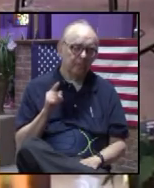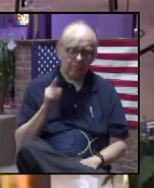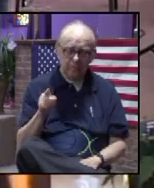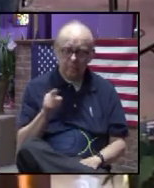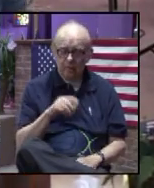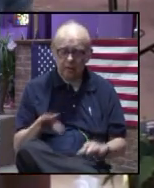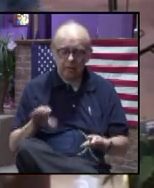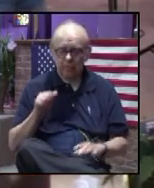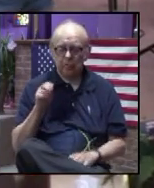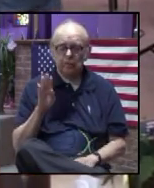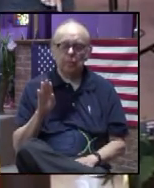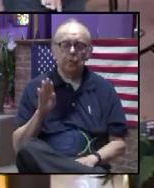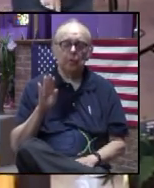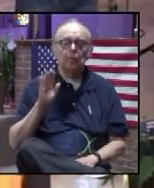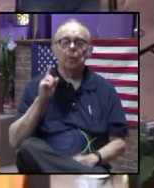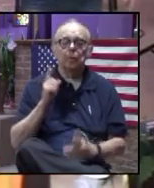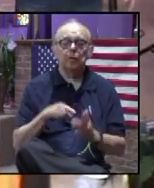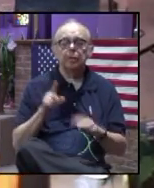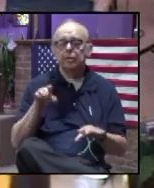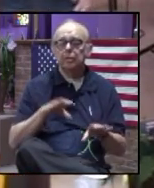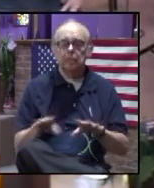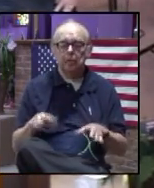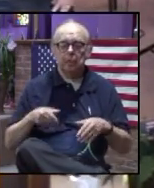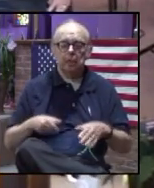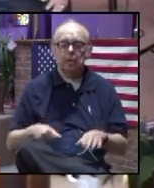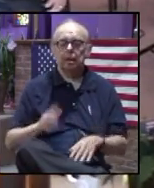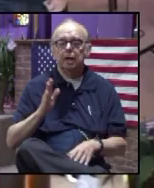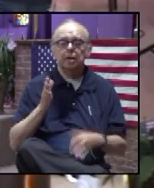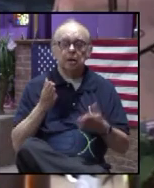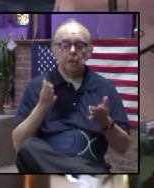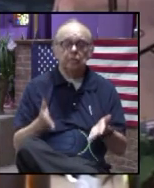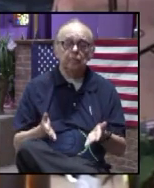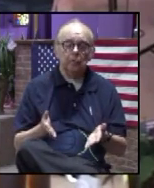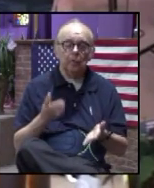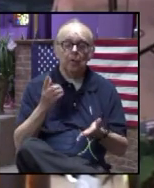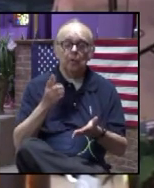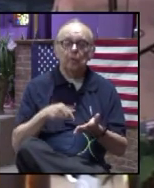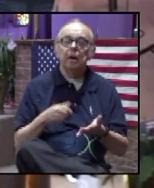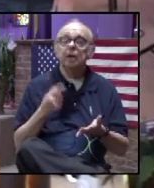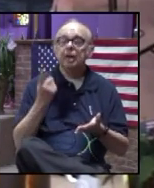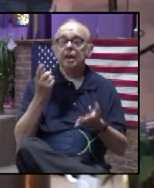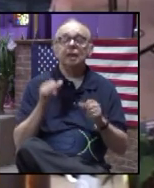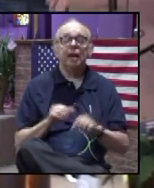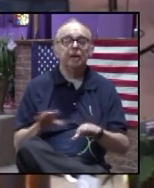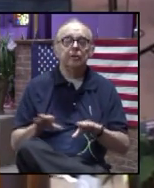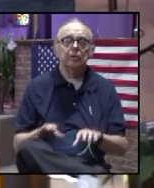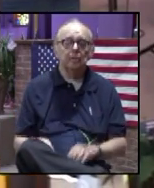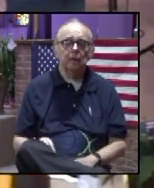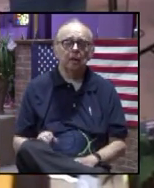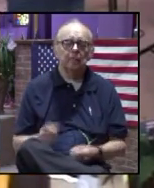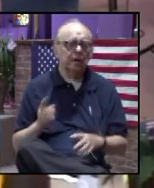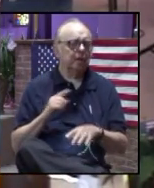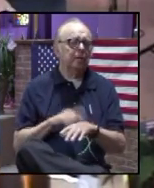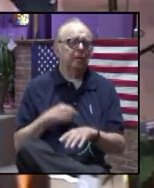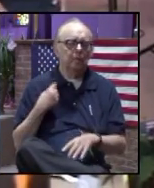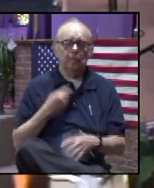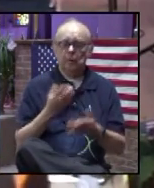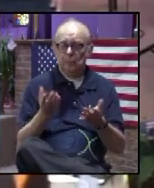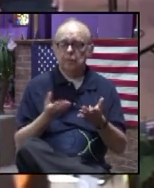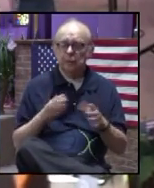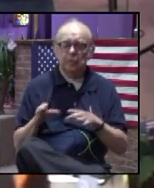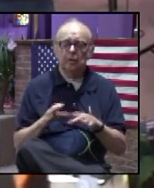you just do what you can do and let's let God do what he can do. And too many times what we want to